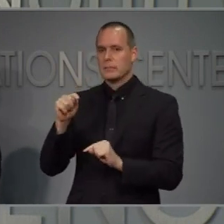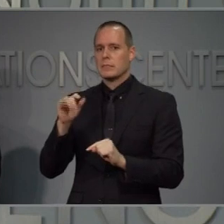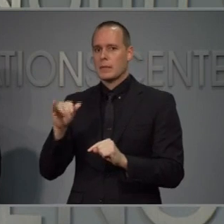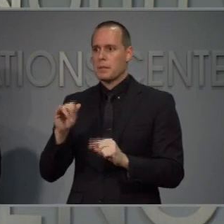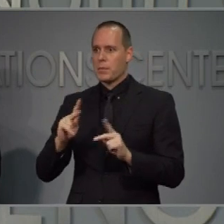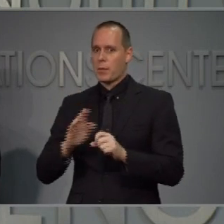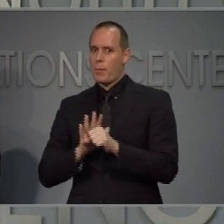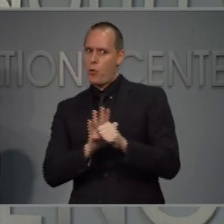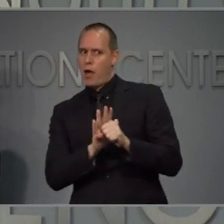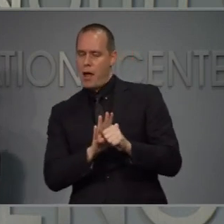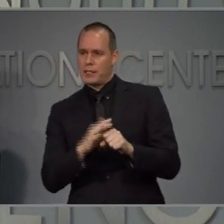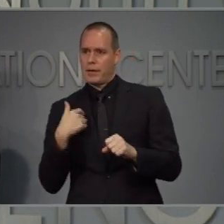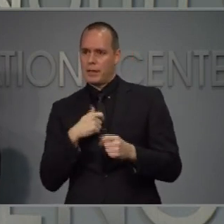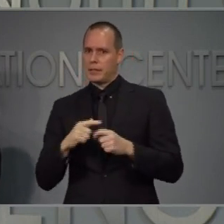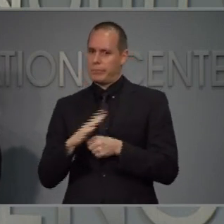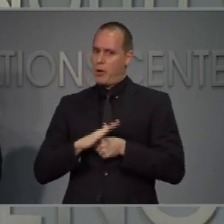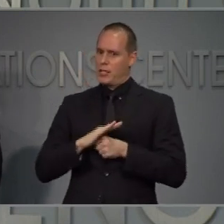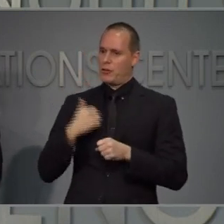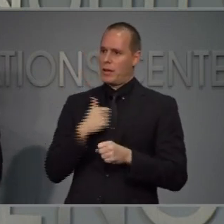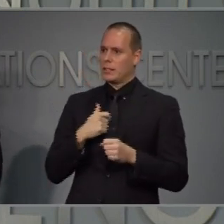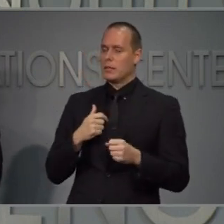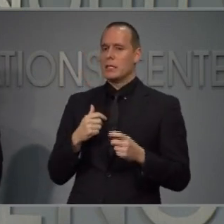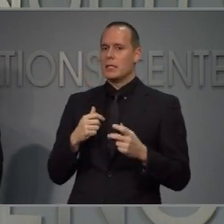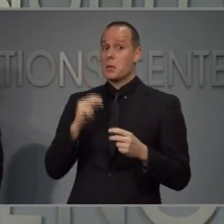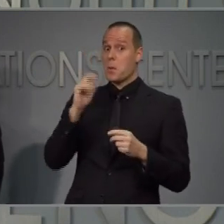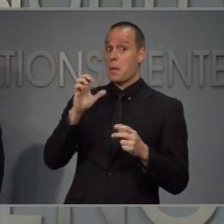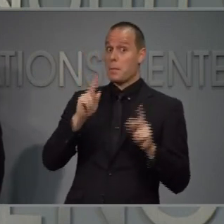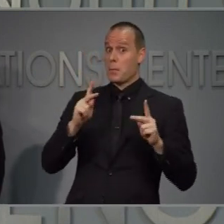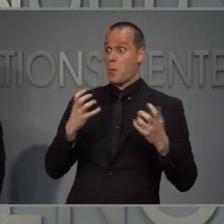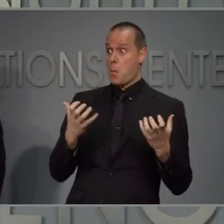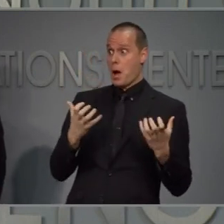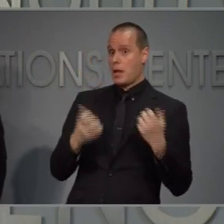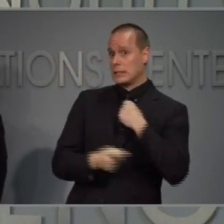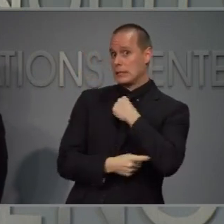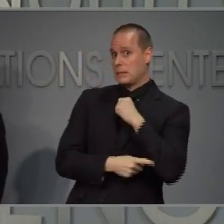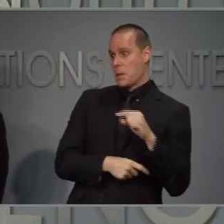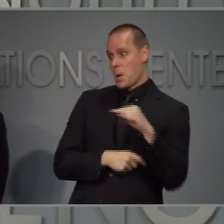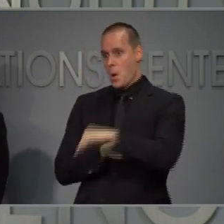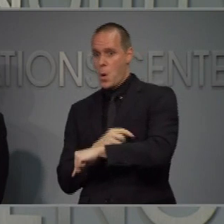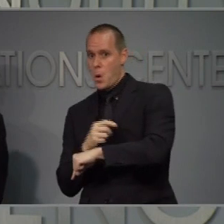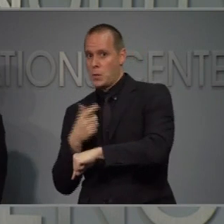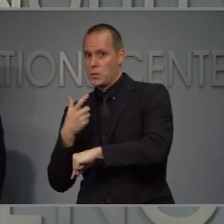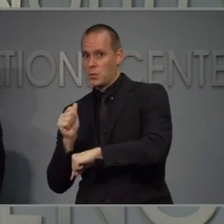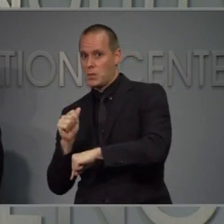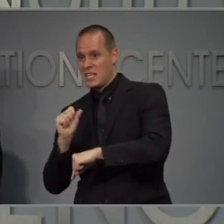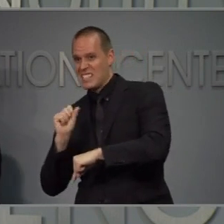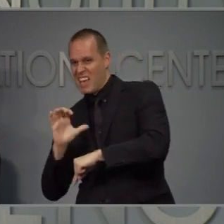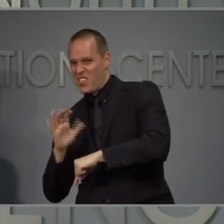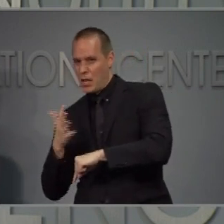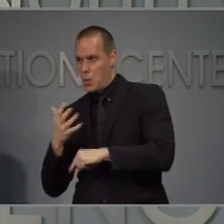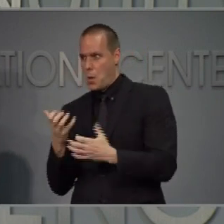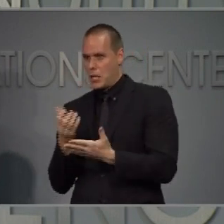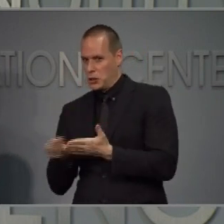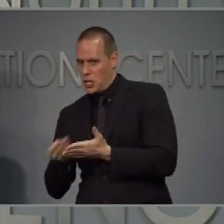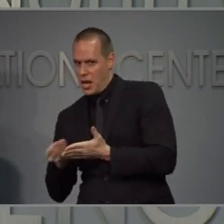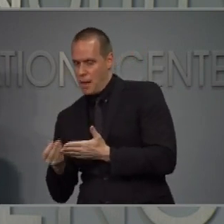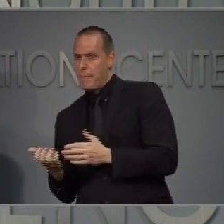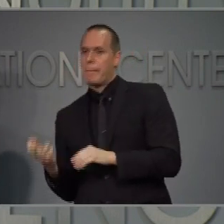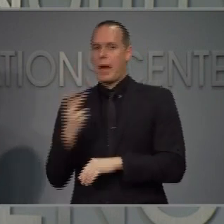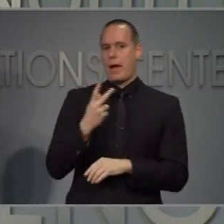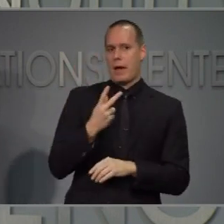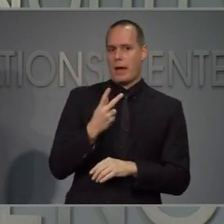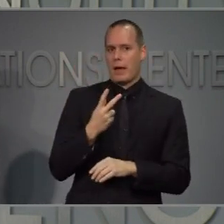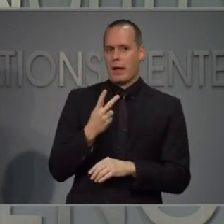may want to go down south, maybe to shop at retail, watch a movie now that they can? What is your advice to those